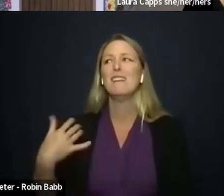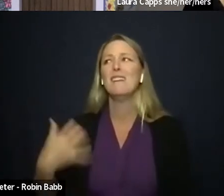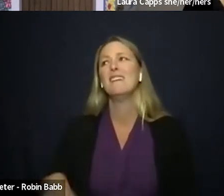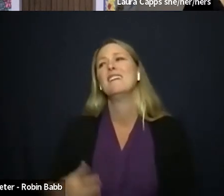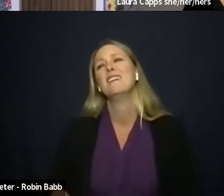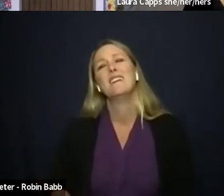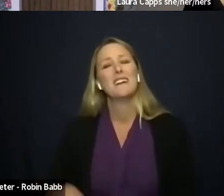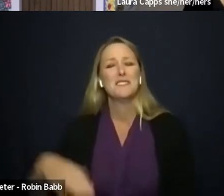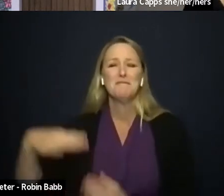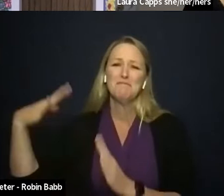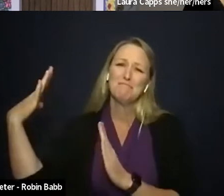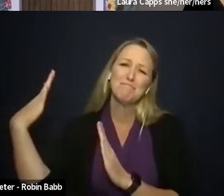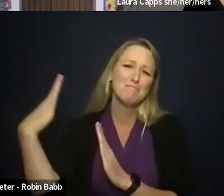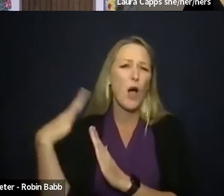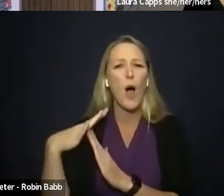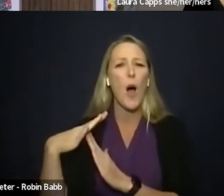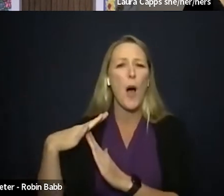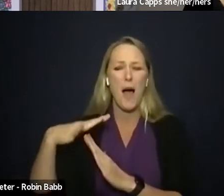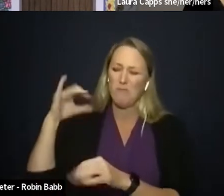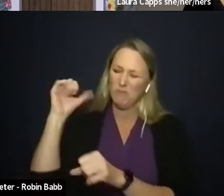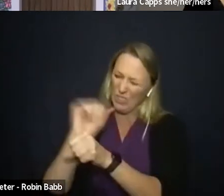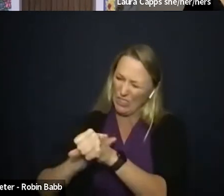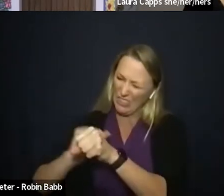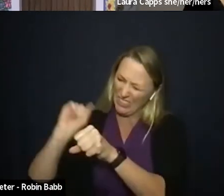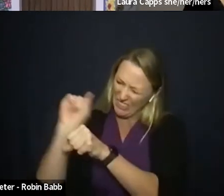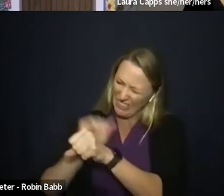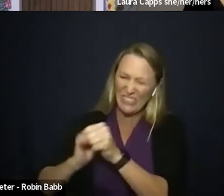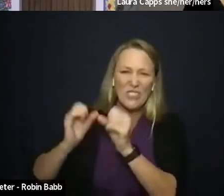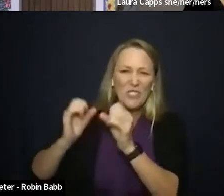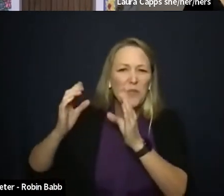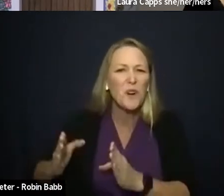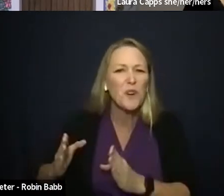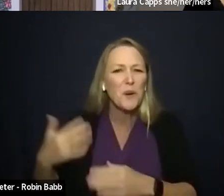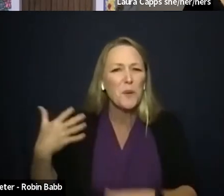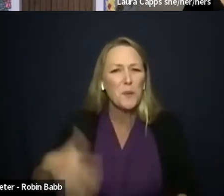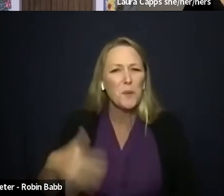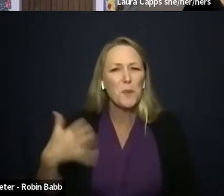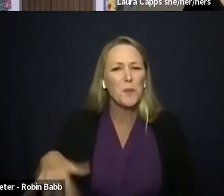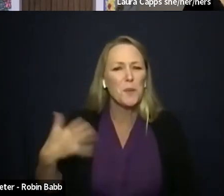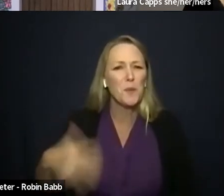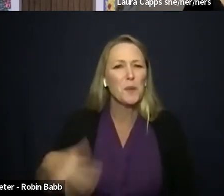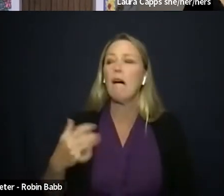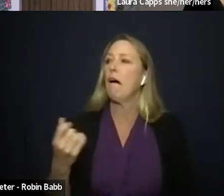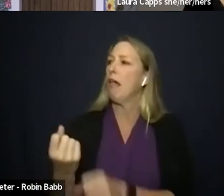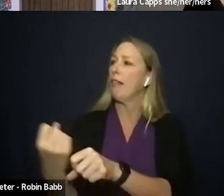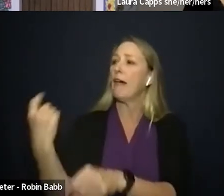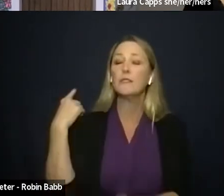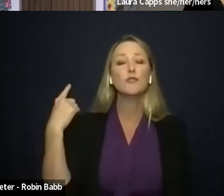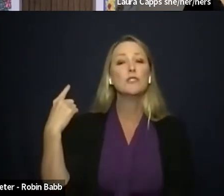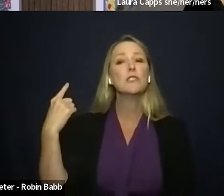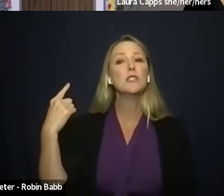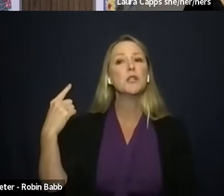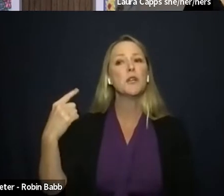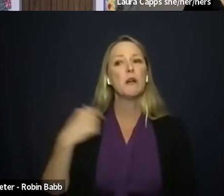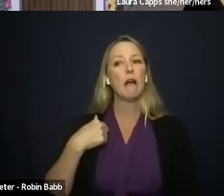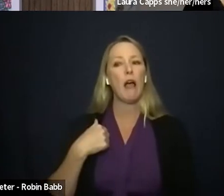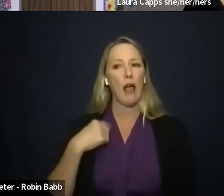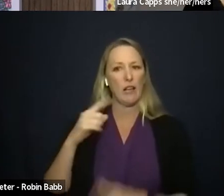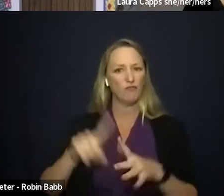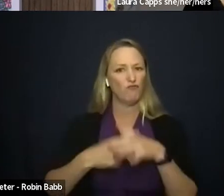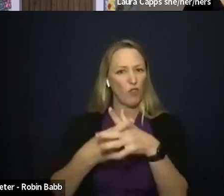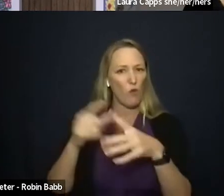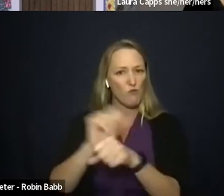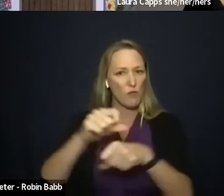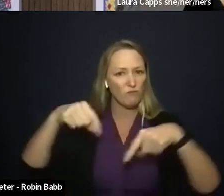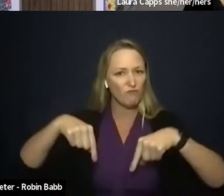working people that i have ever met last year when i took office i